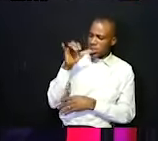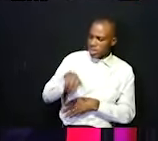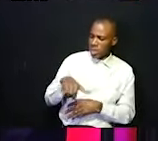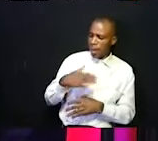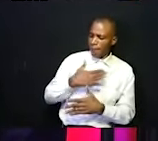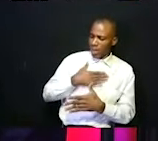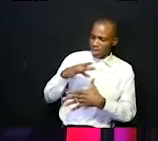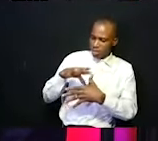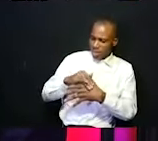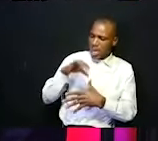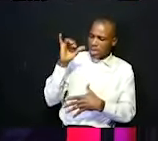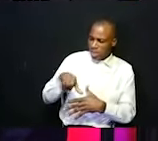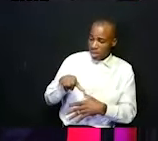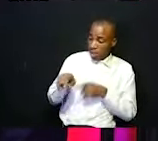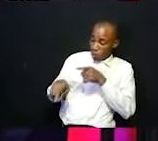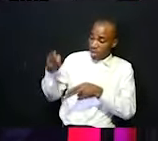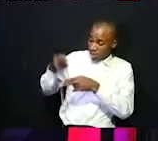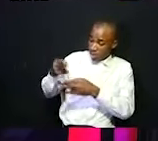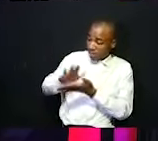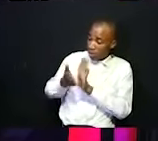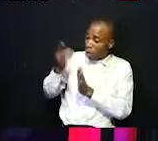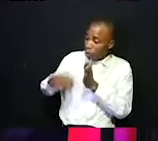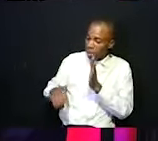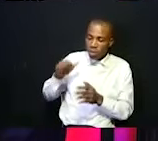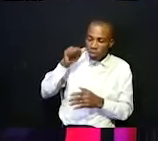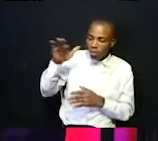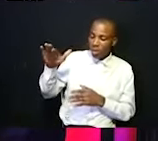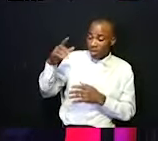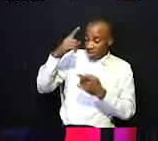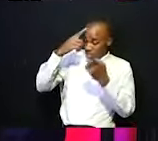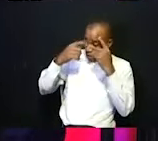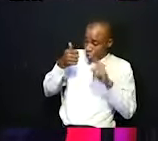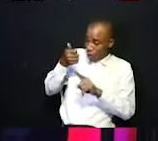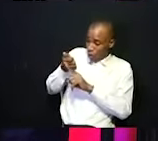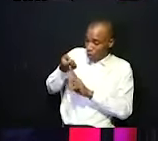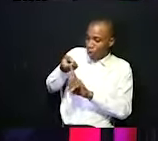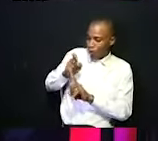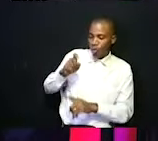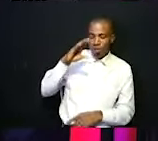She shall be called woman, for she was taken out of man.